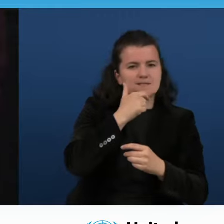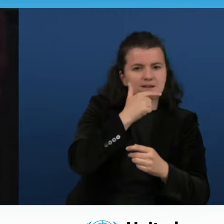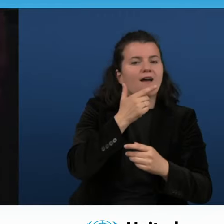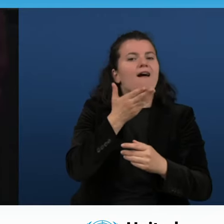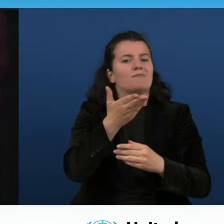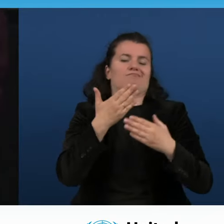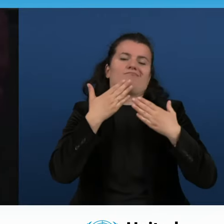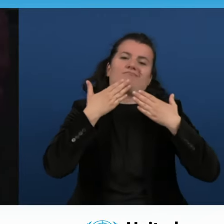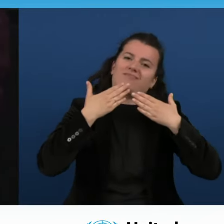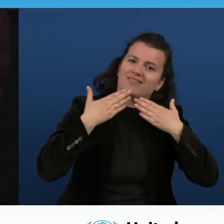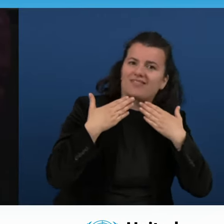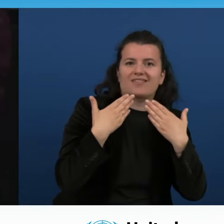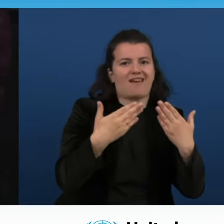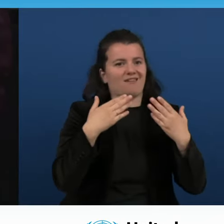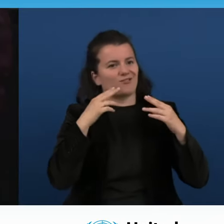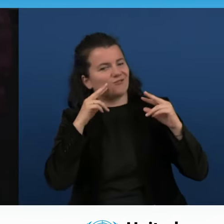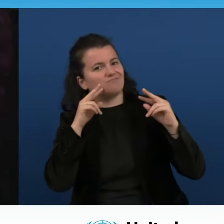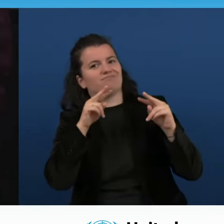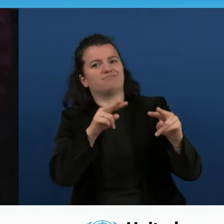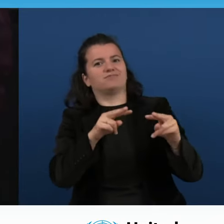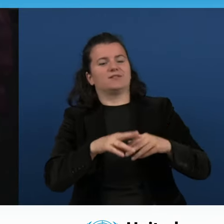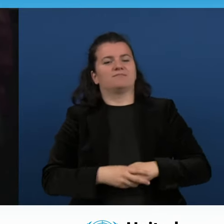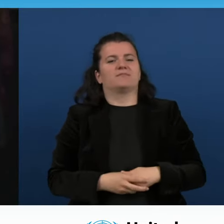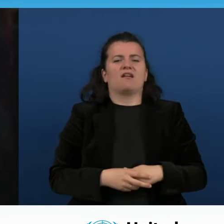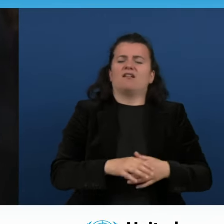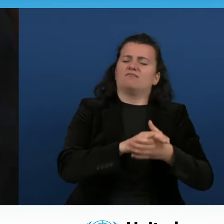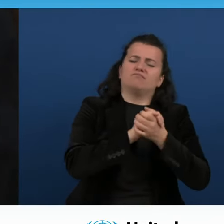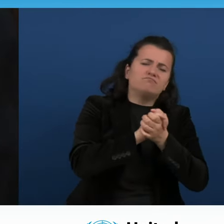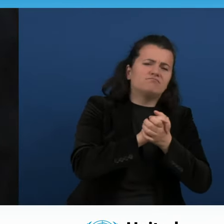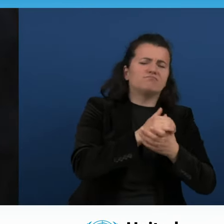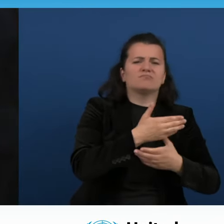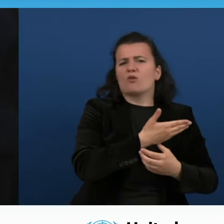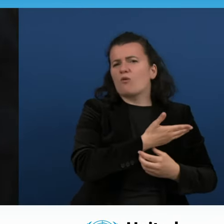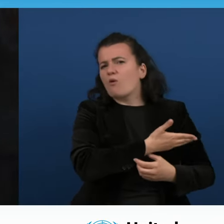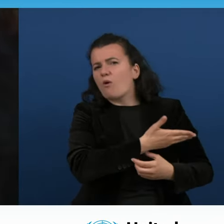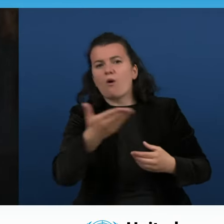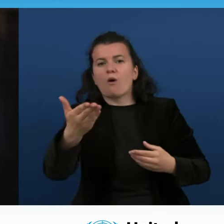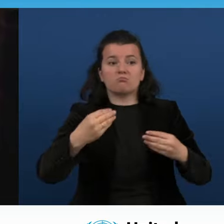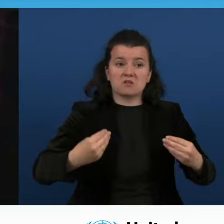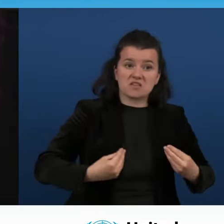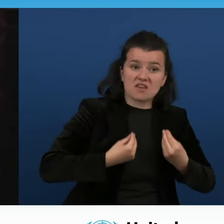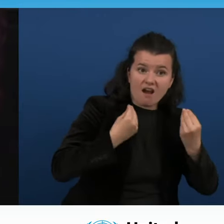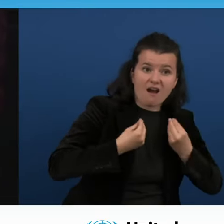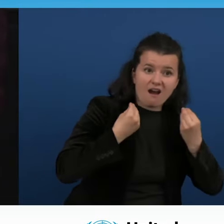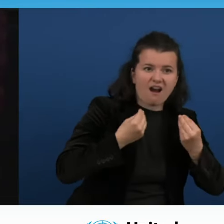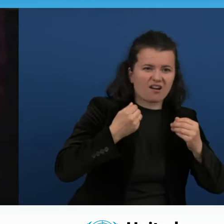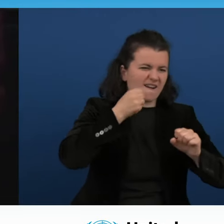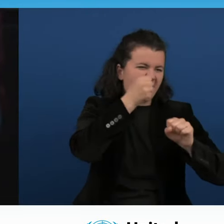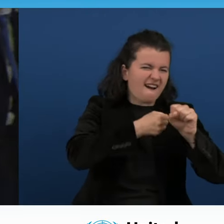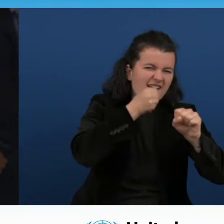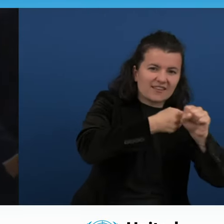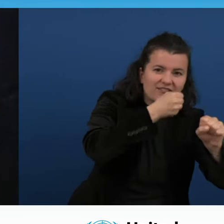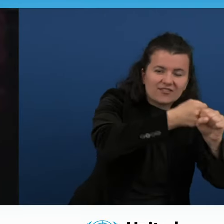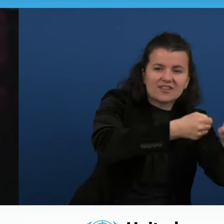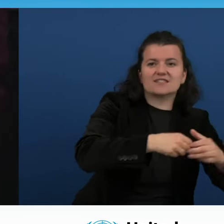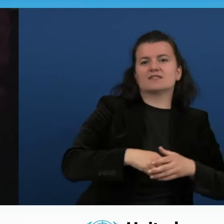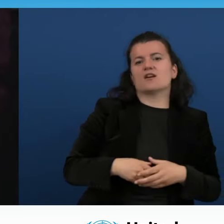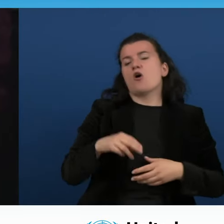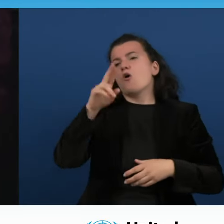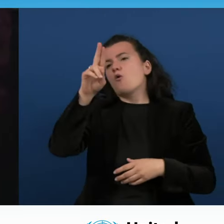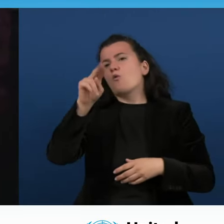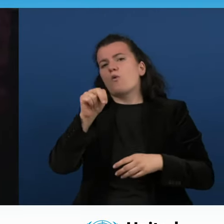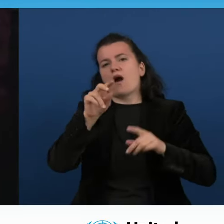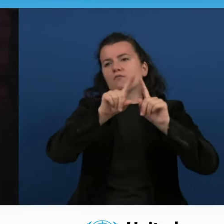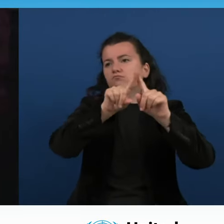young activists, the member states, the UN agencies, and all of you who have made this very, very